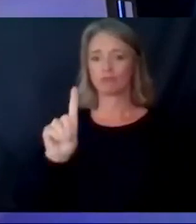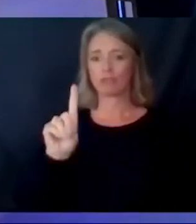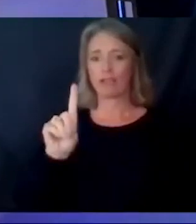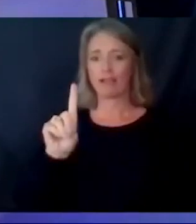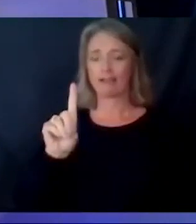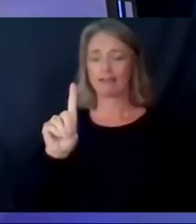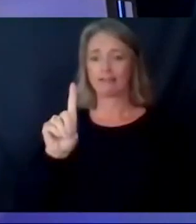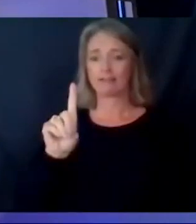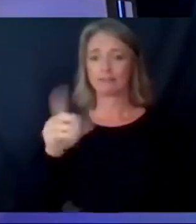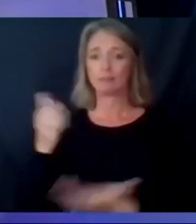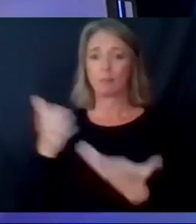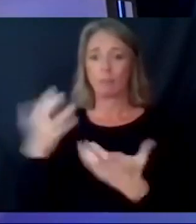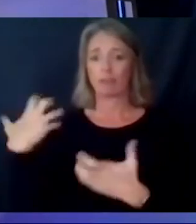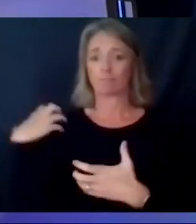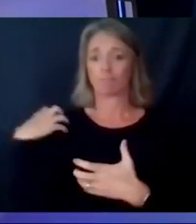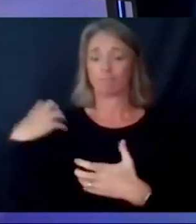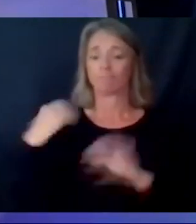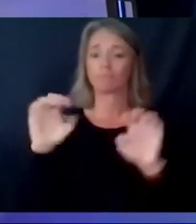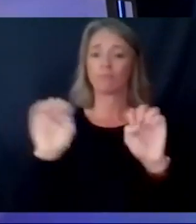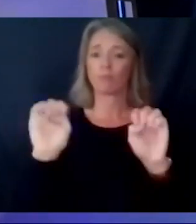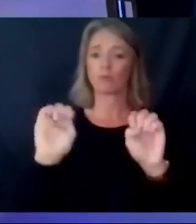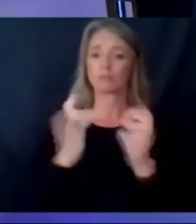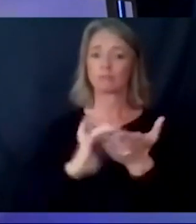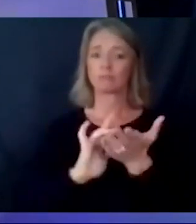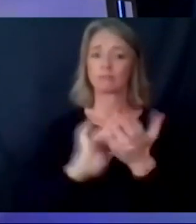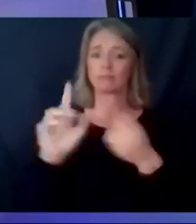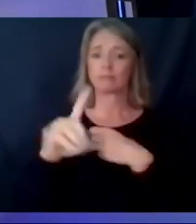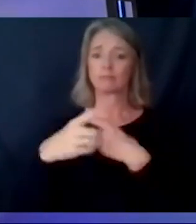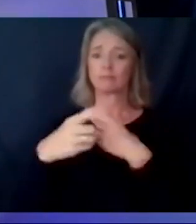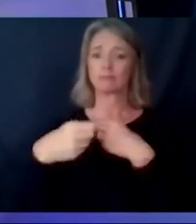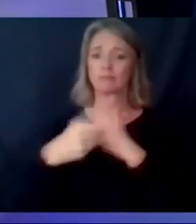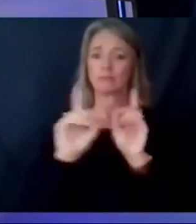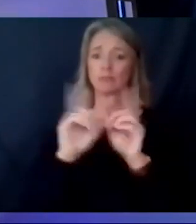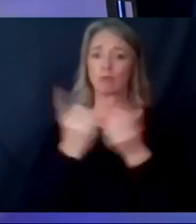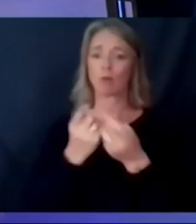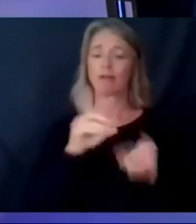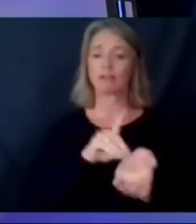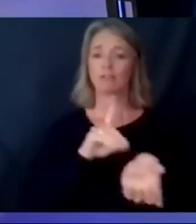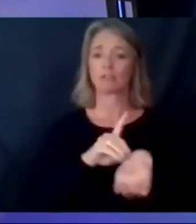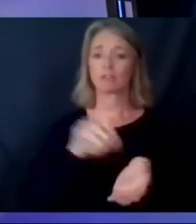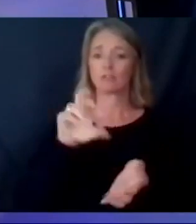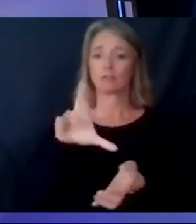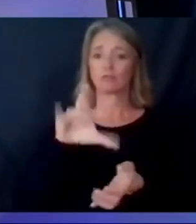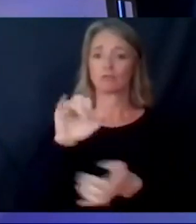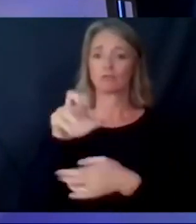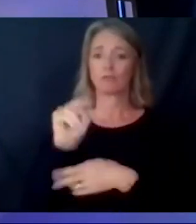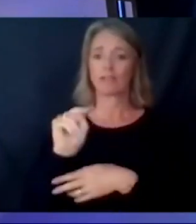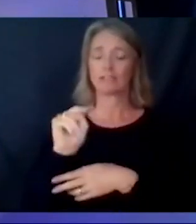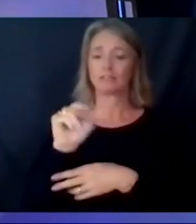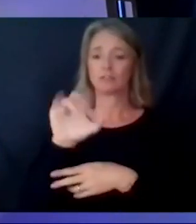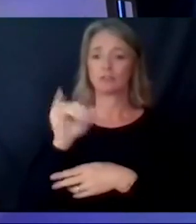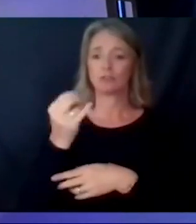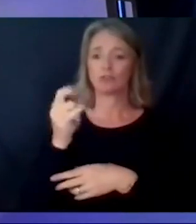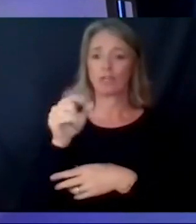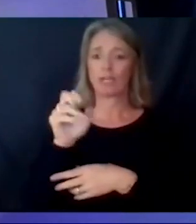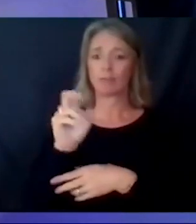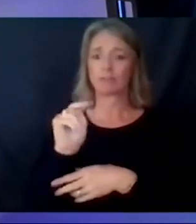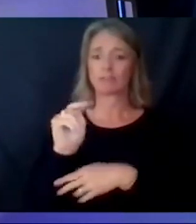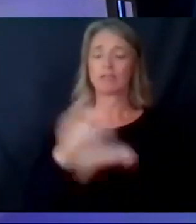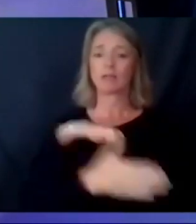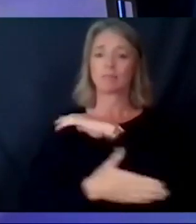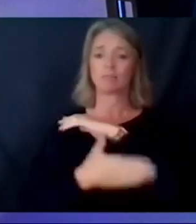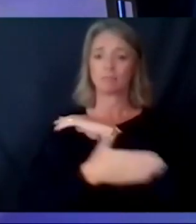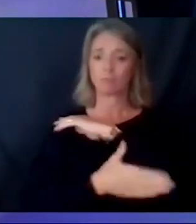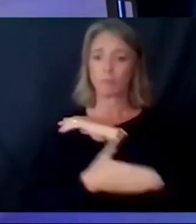the Emergency Medicine Department, and Dr. Ryan Jacobson, EMS Physician Advisor and Medical Director of Johnson County Emergency Medical Services.